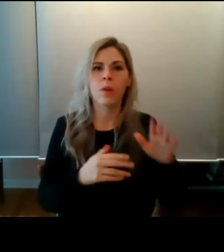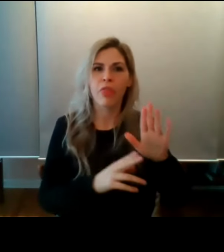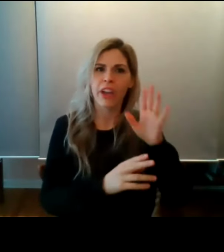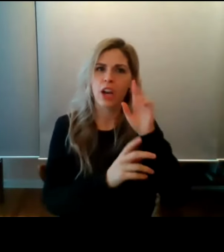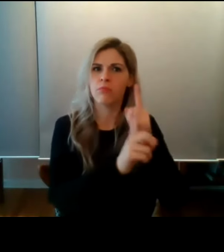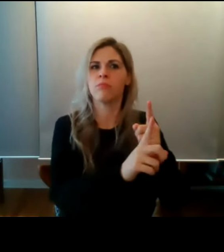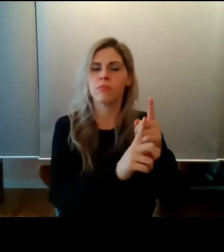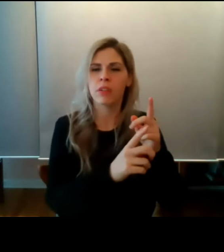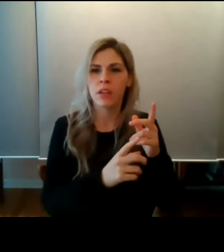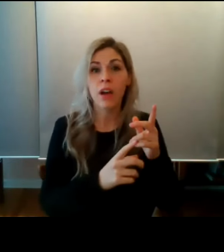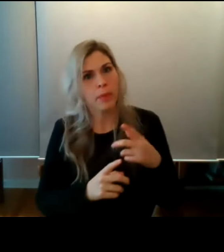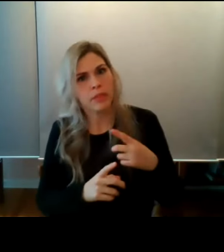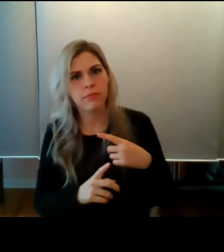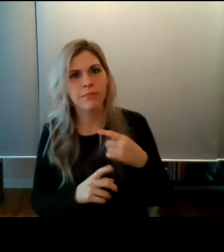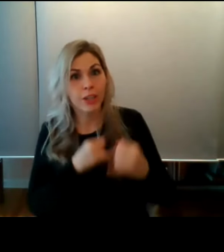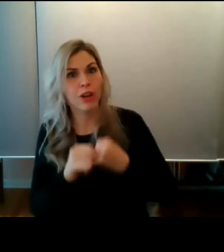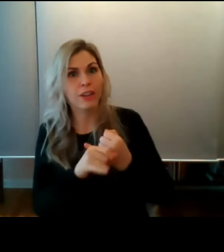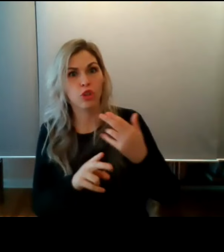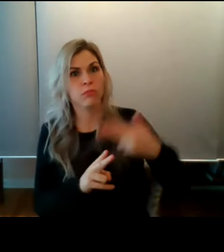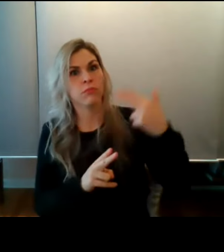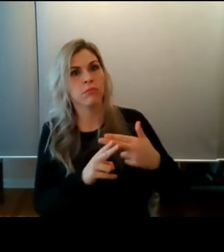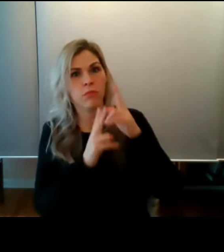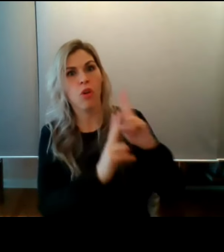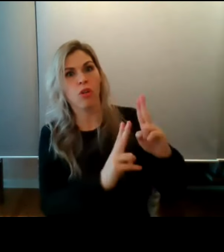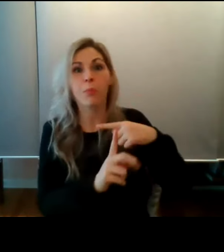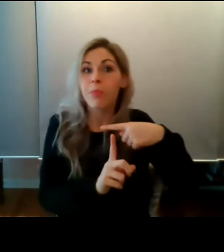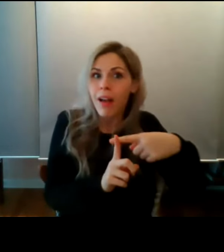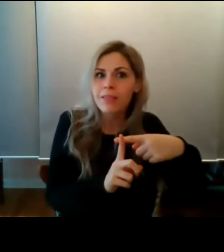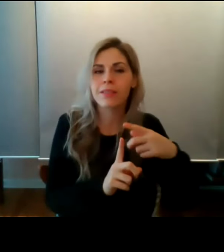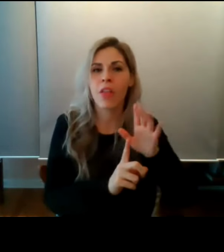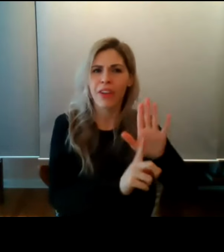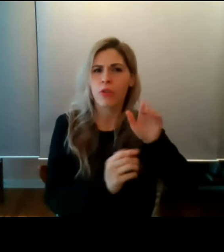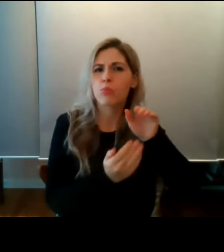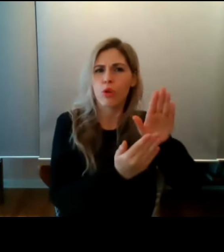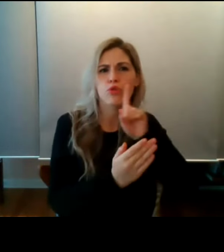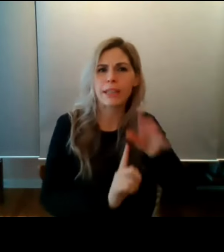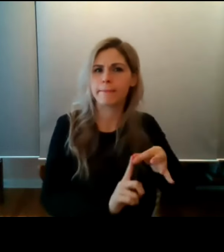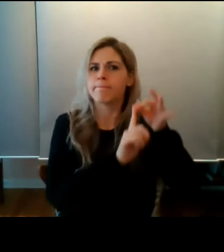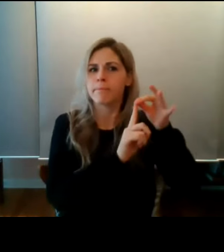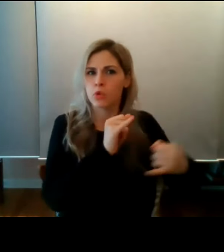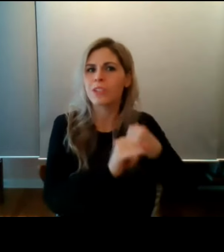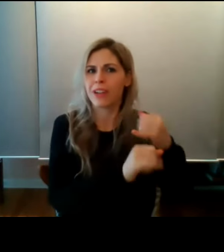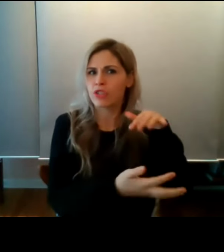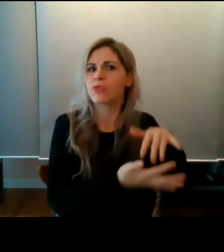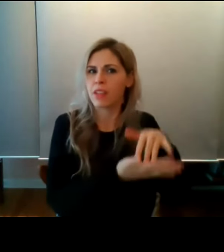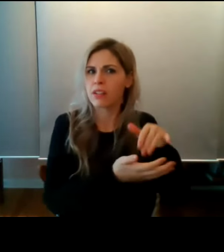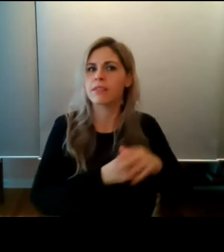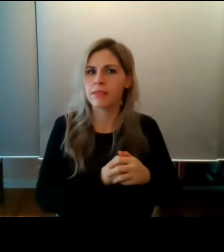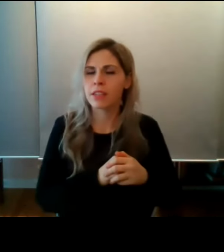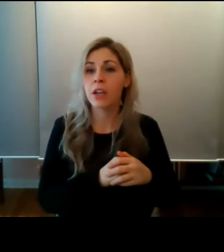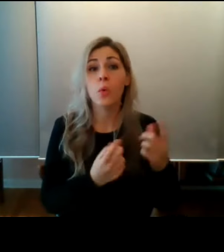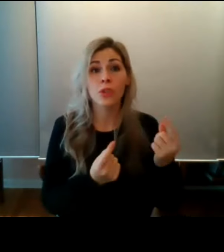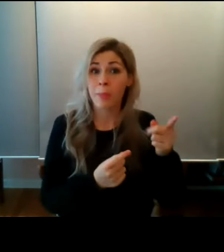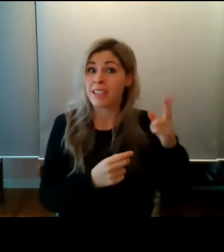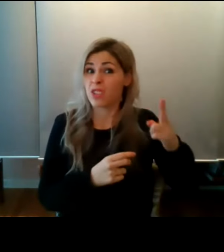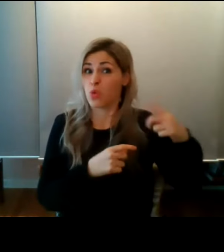in addition to its national reputation, it really embodies a distinctive approach to international studies. The Jackson School has